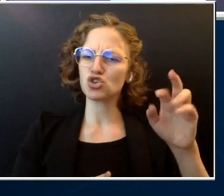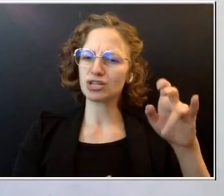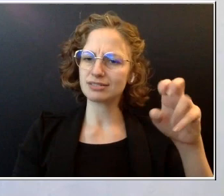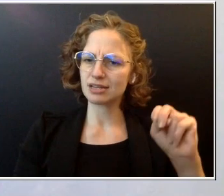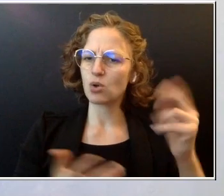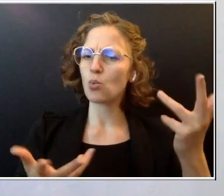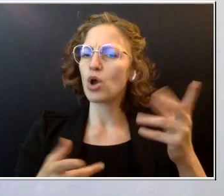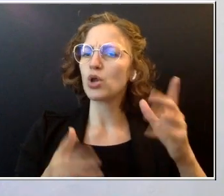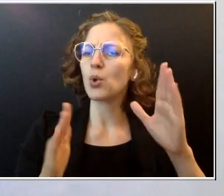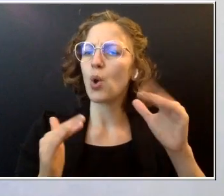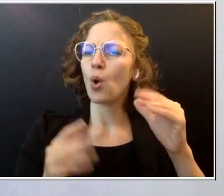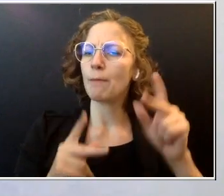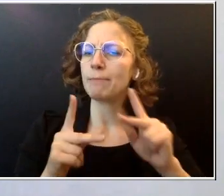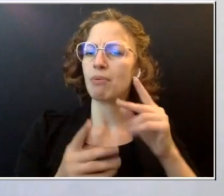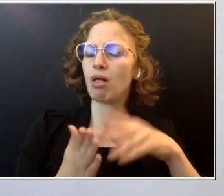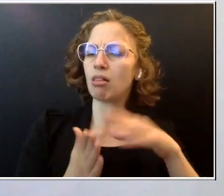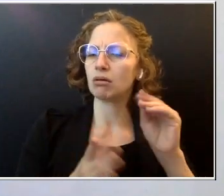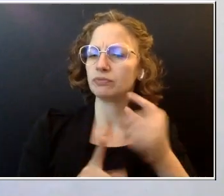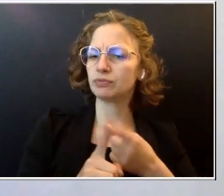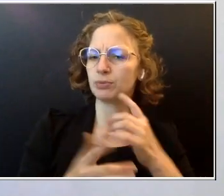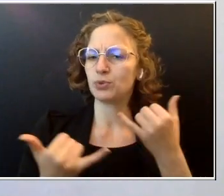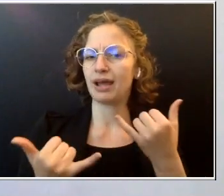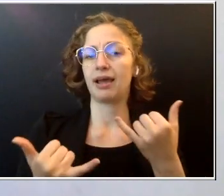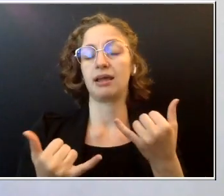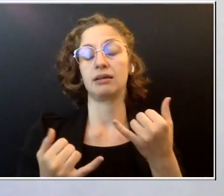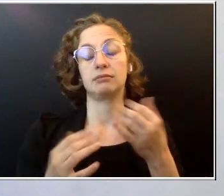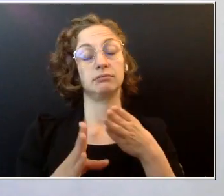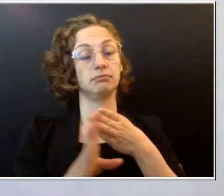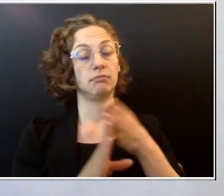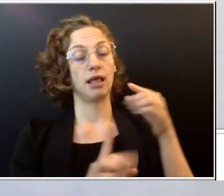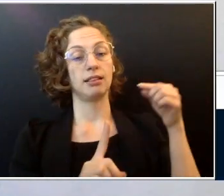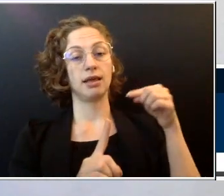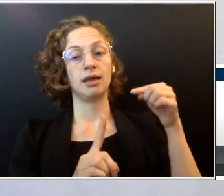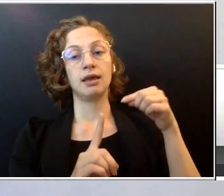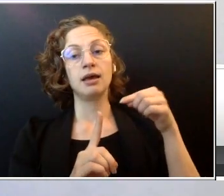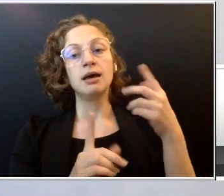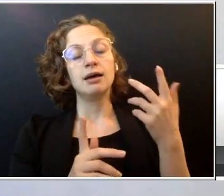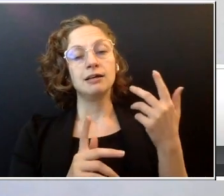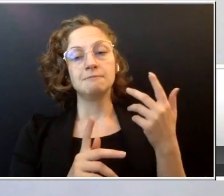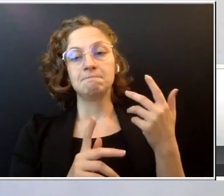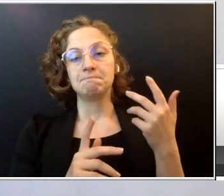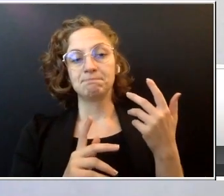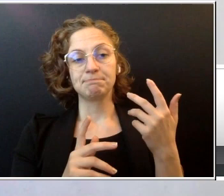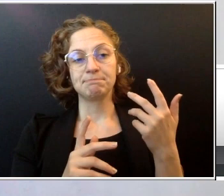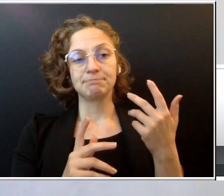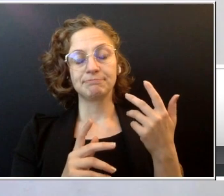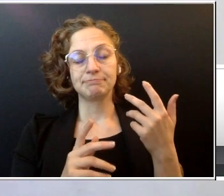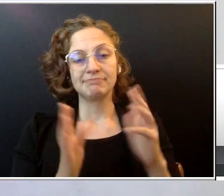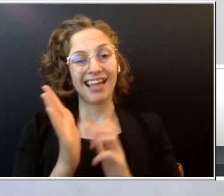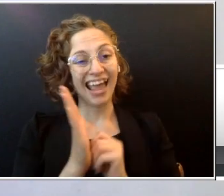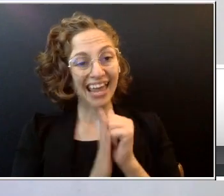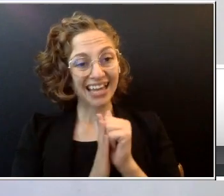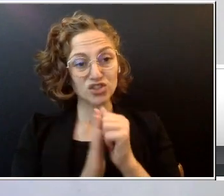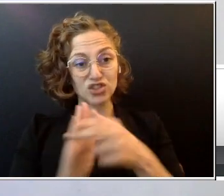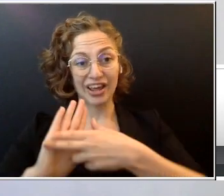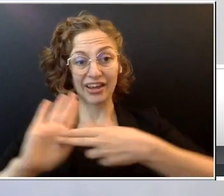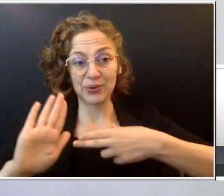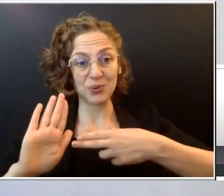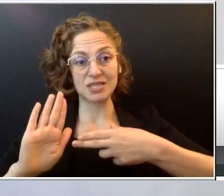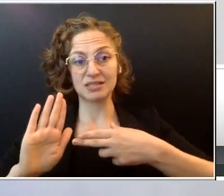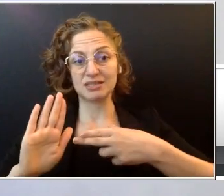I think the biggest thing to take away from this is that, cancer diagnosis can